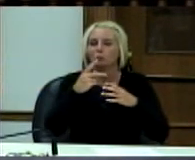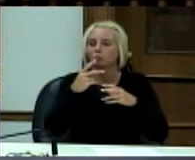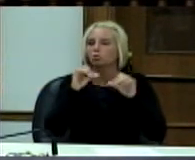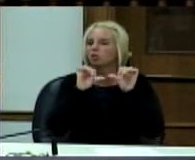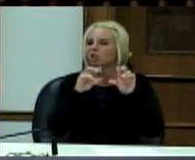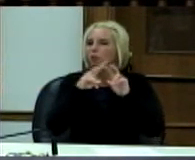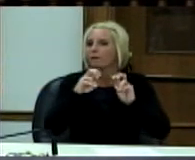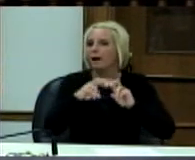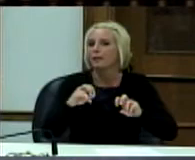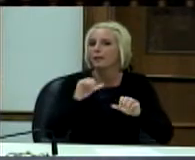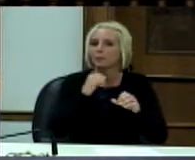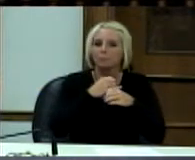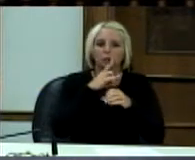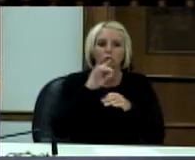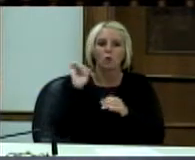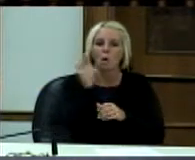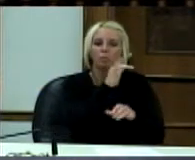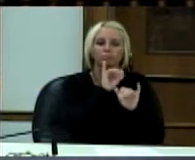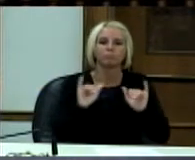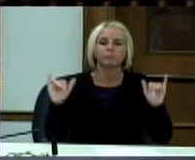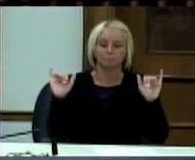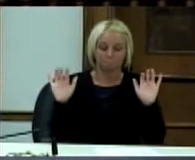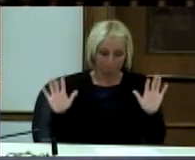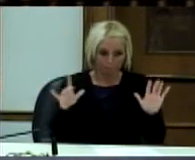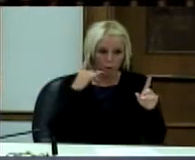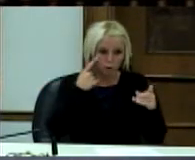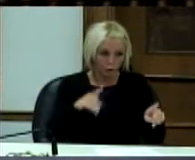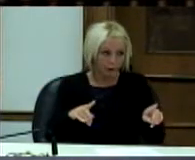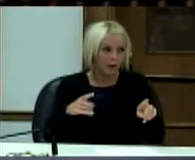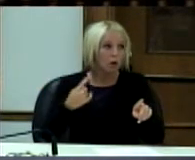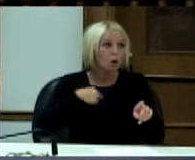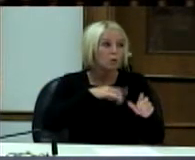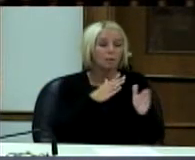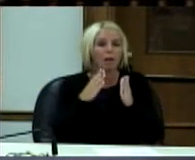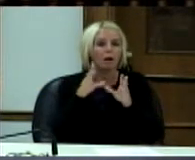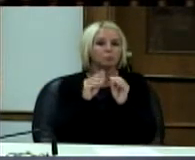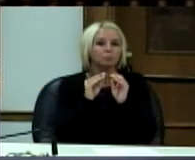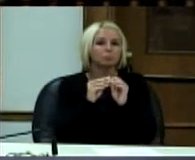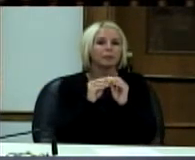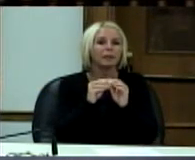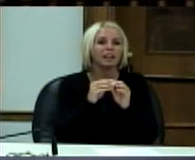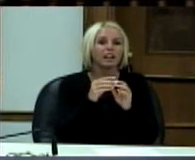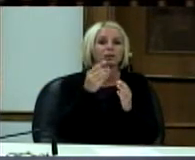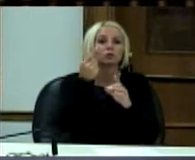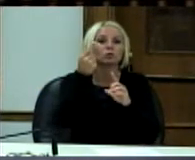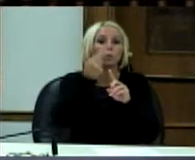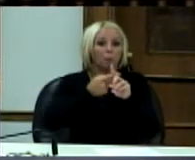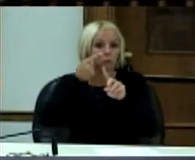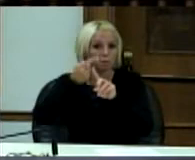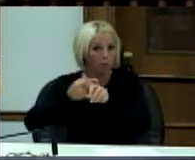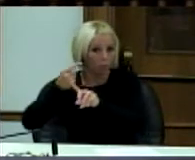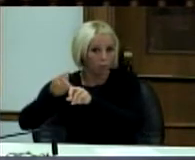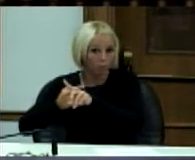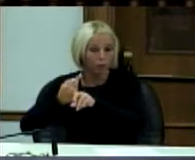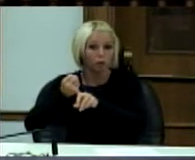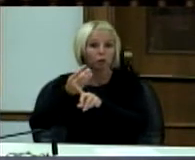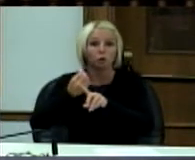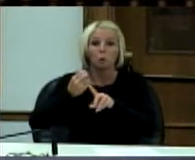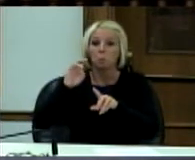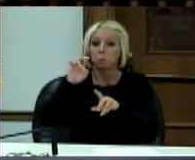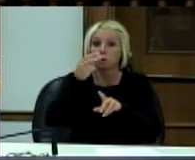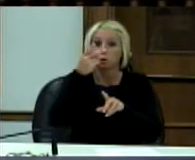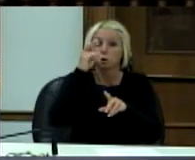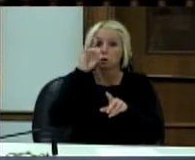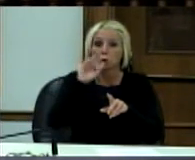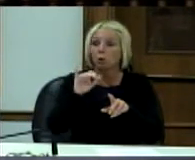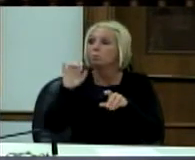that we're all on the same page. We plan on having those meetings once a month, so we can make sure that Cheryl's able to express